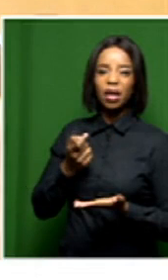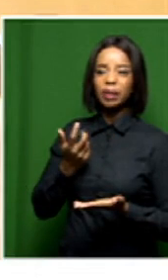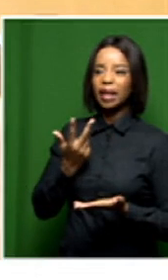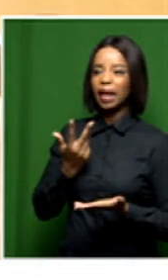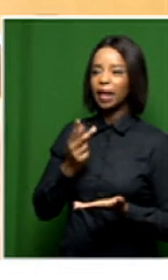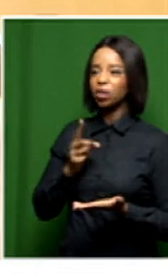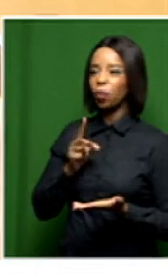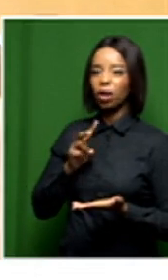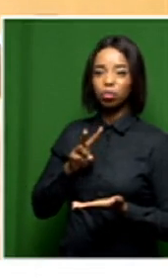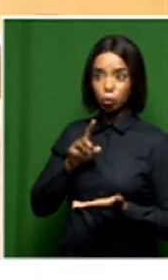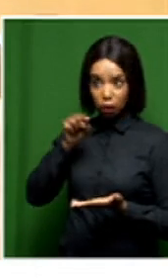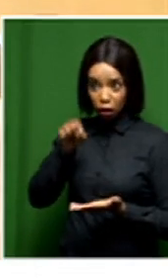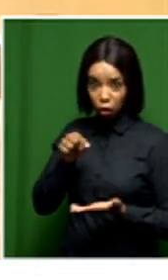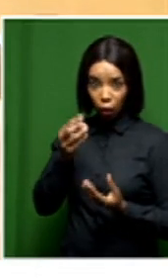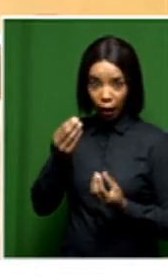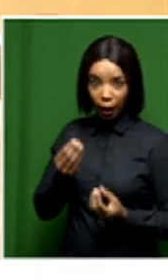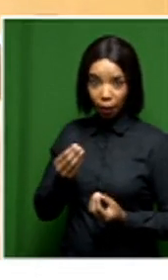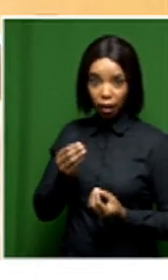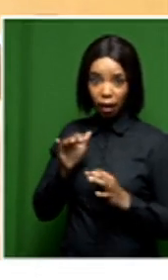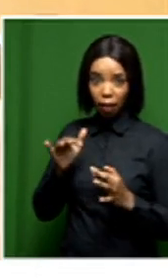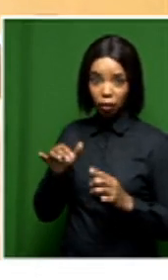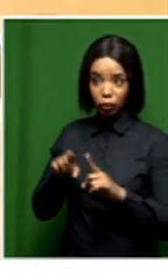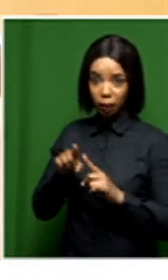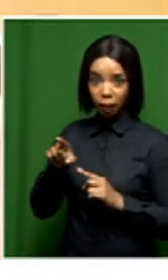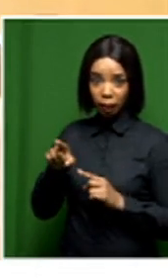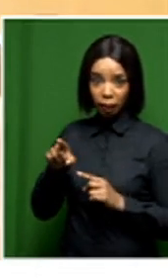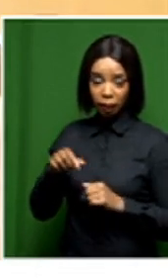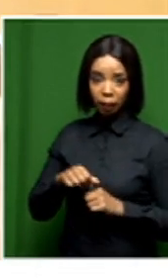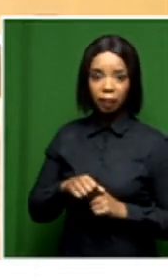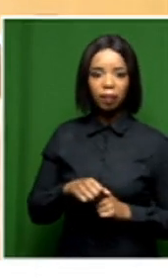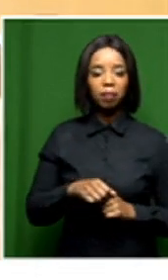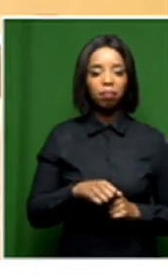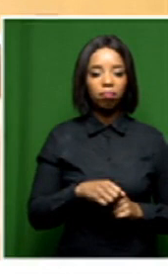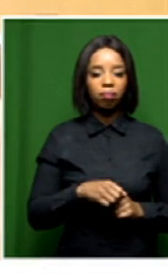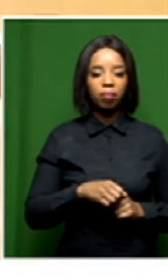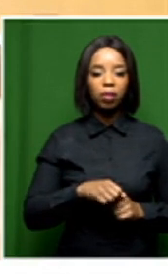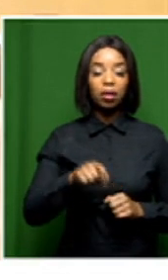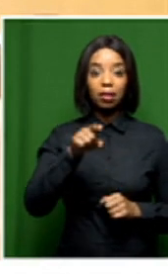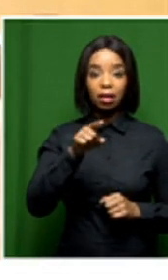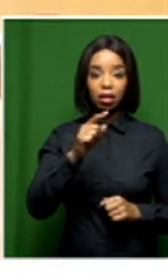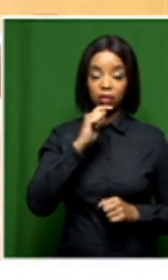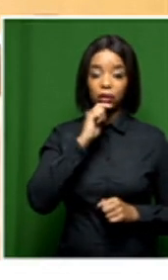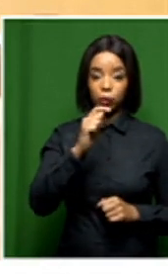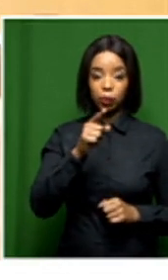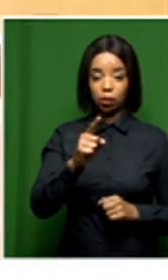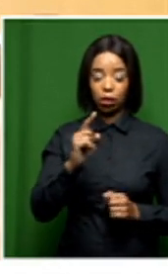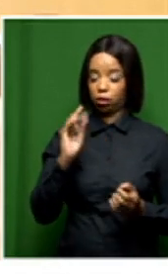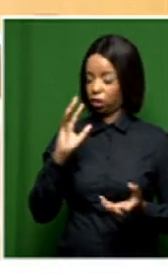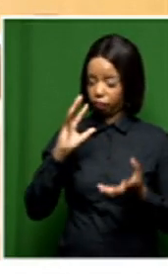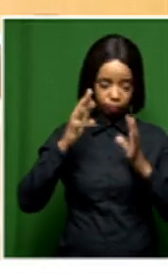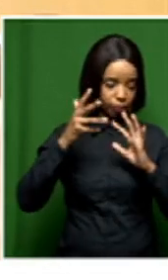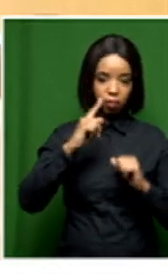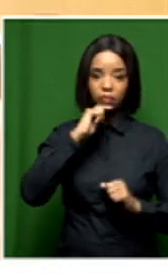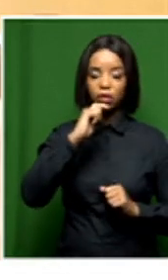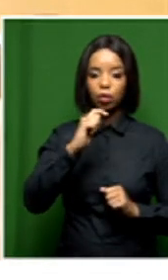5,812. Is that the number that you're looking at as well? Very, very, very scary. And yet, I'm not